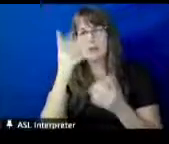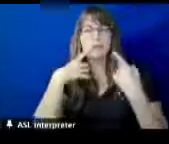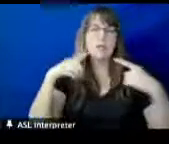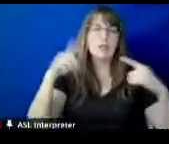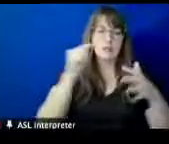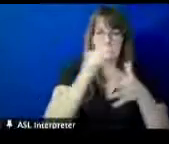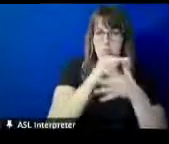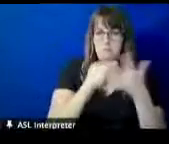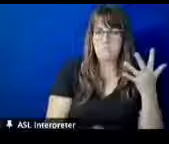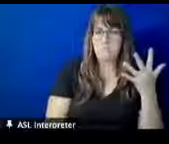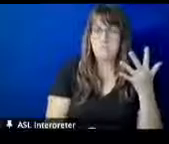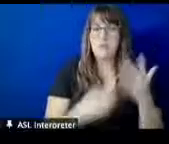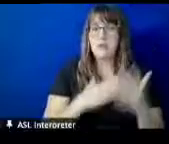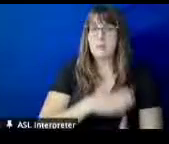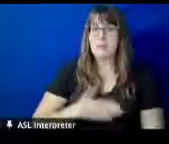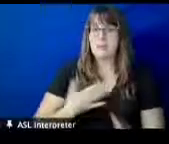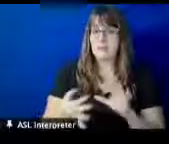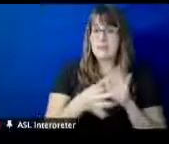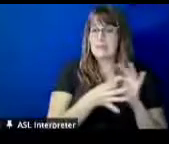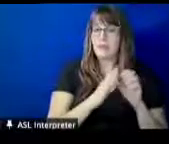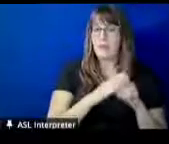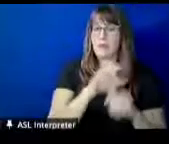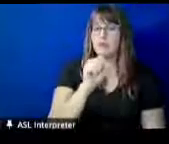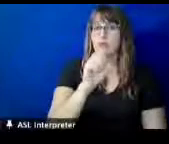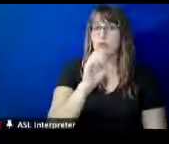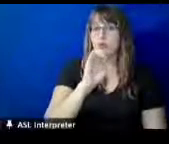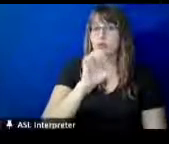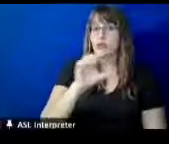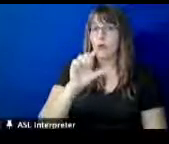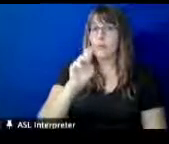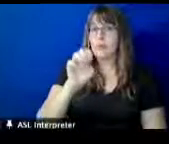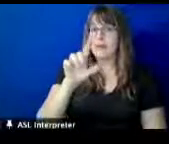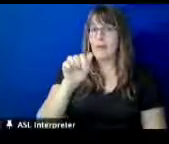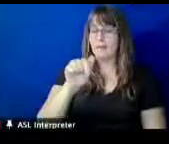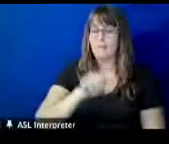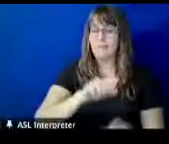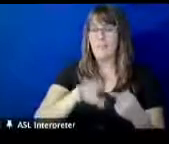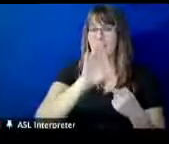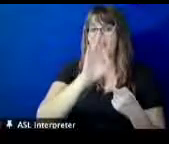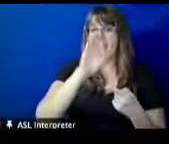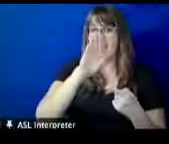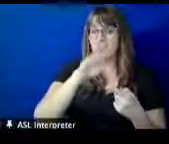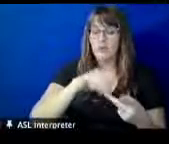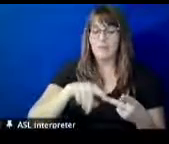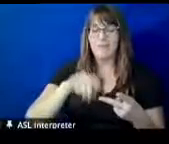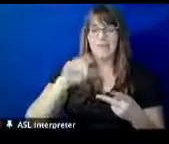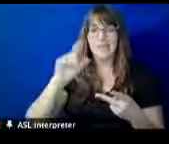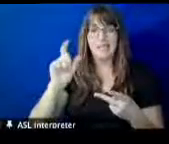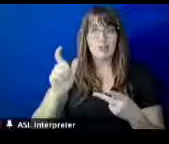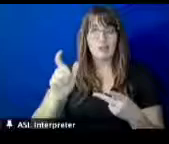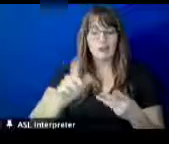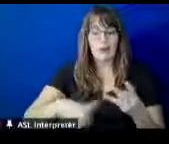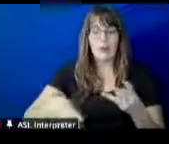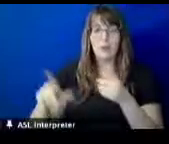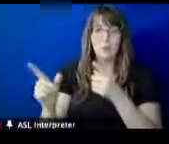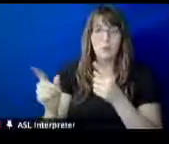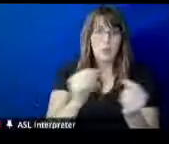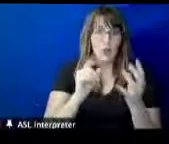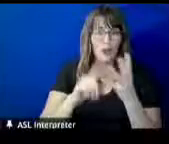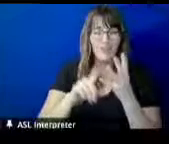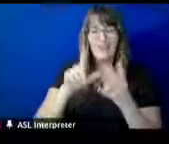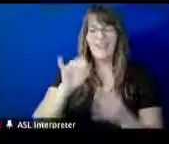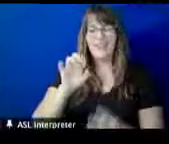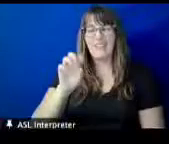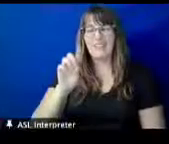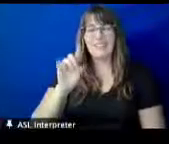announcements. And please connect with us on social media. We're on Facebook, Instagram, Twitter, LinkedIn, and